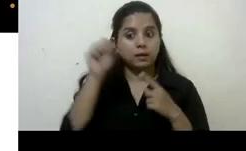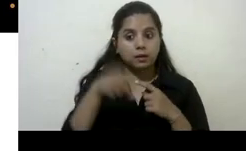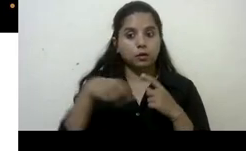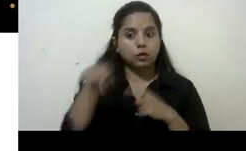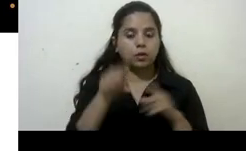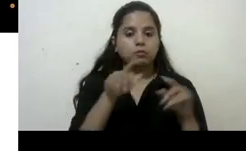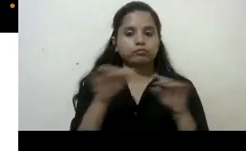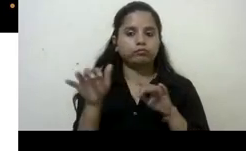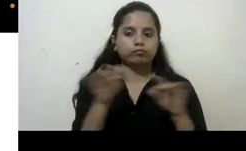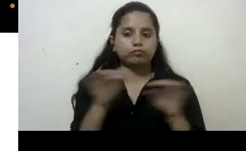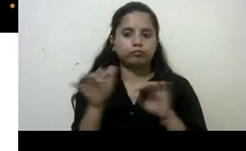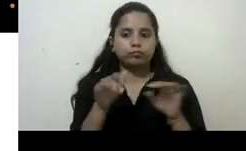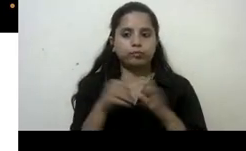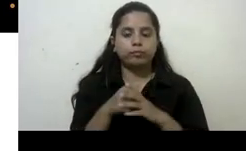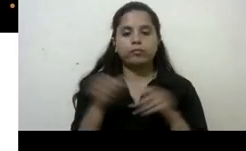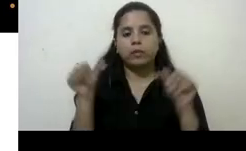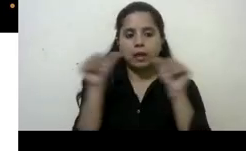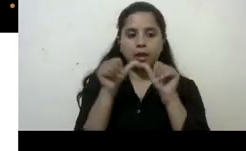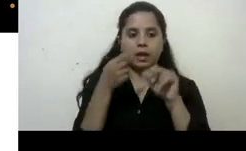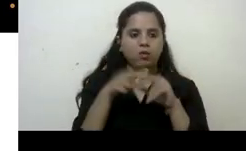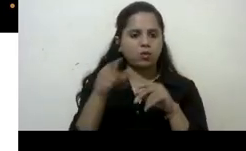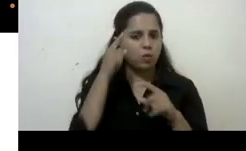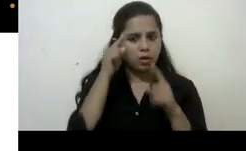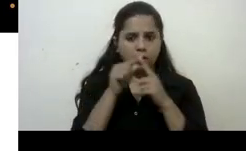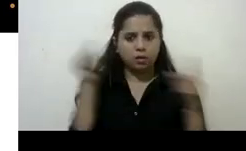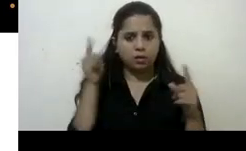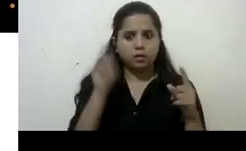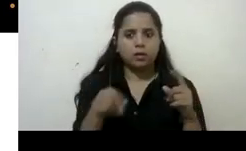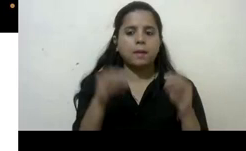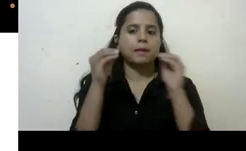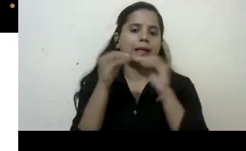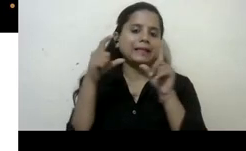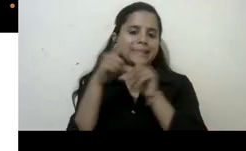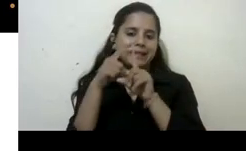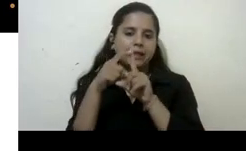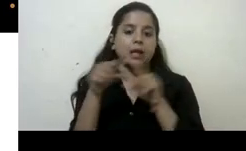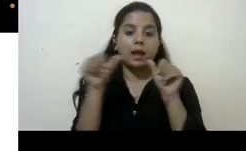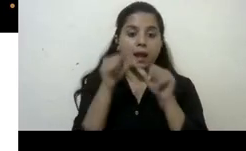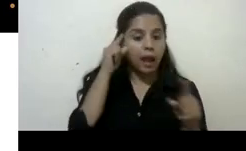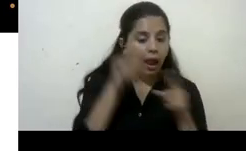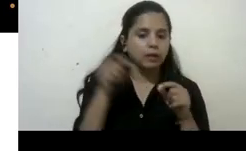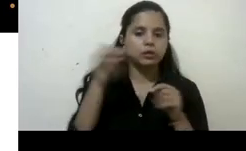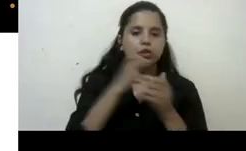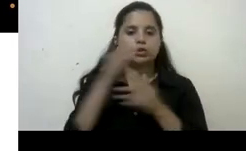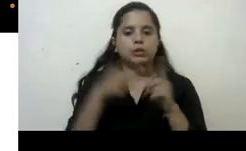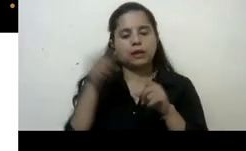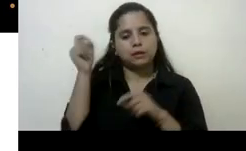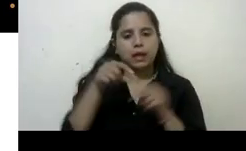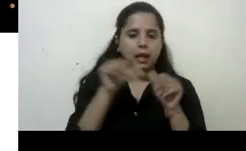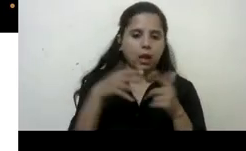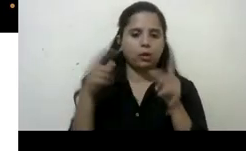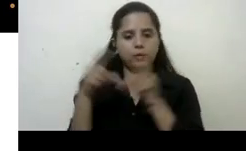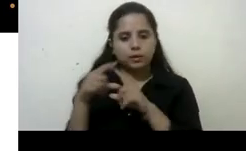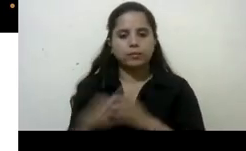type A, and if you disagree with this statement, you have to type D in the chat box. For example,